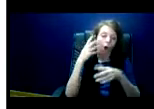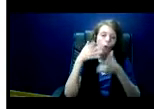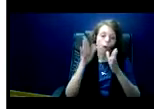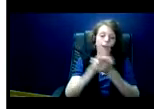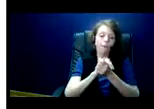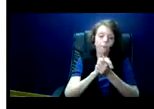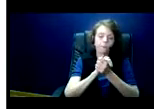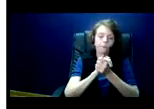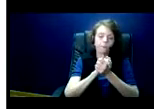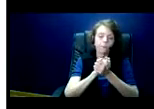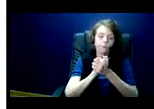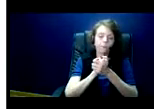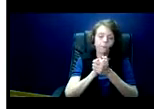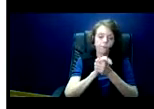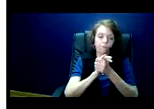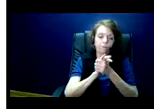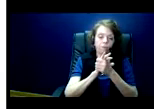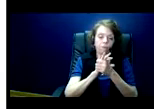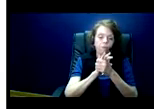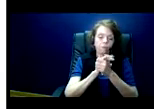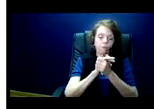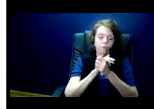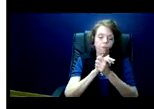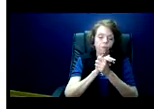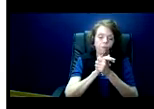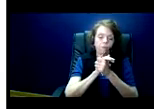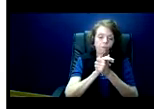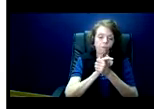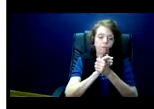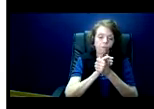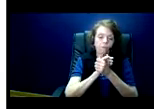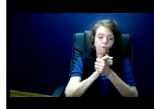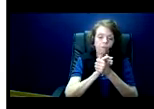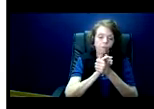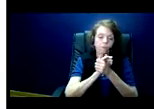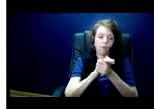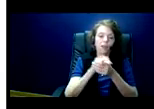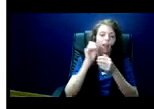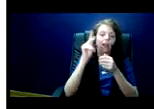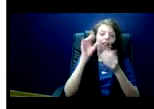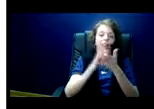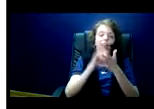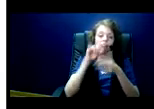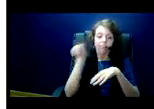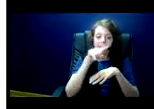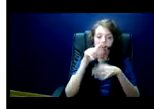actors holding up post-it note of compliments that they wrote for each other in class.